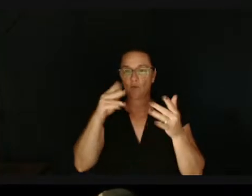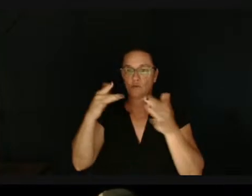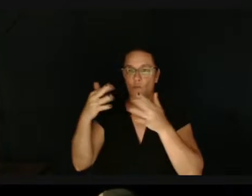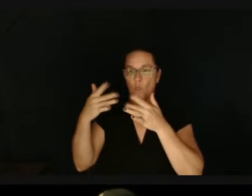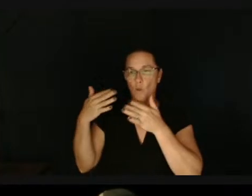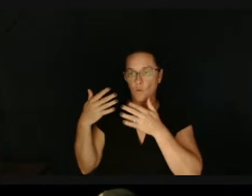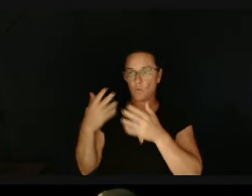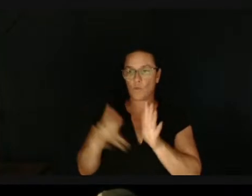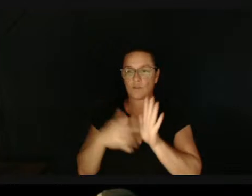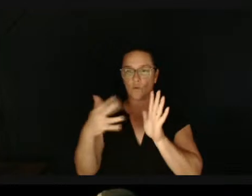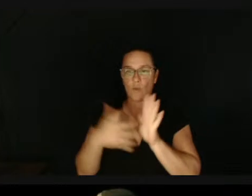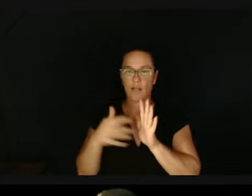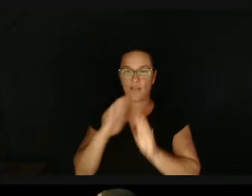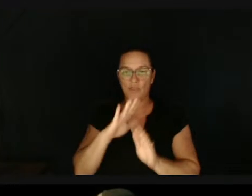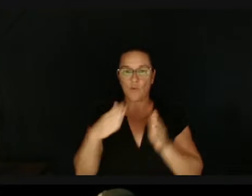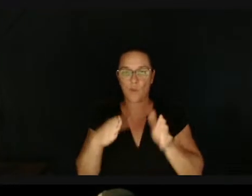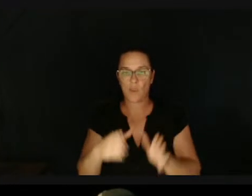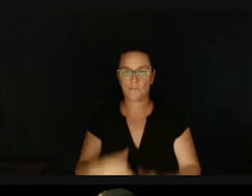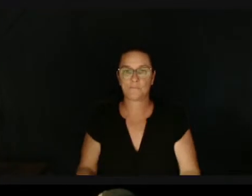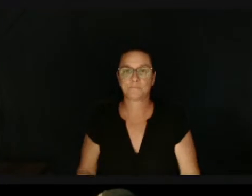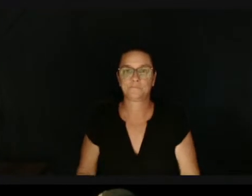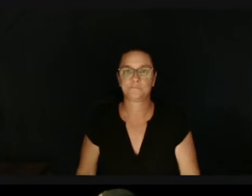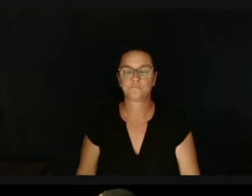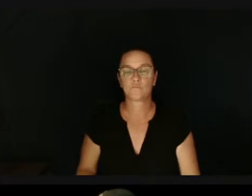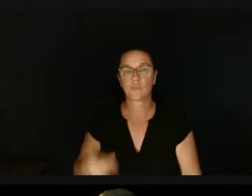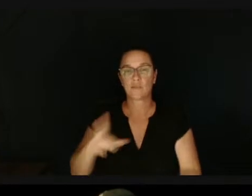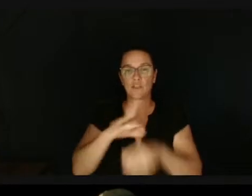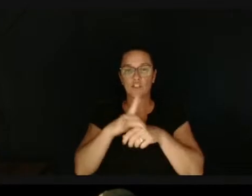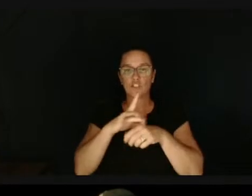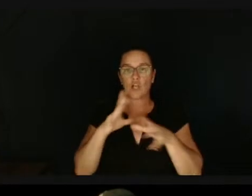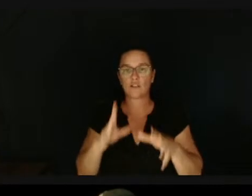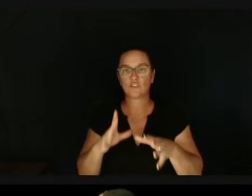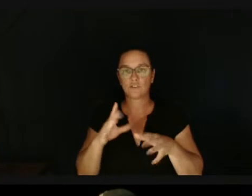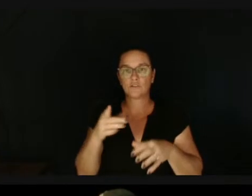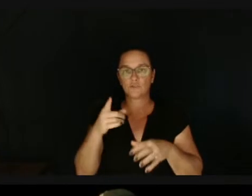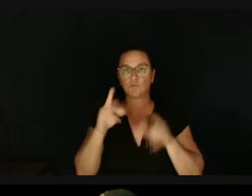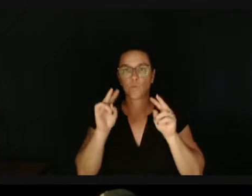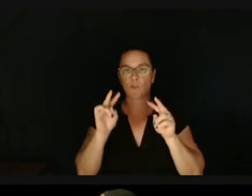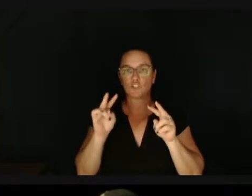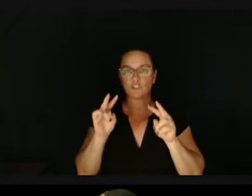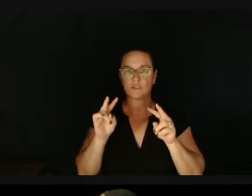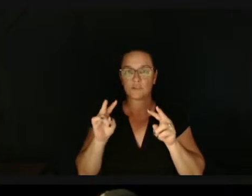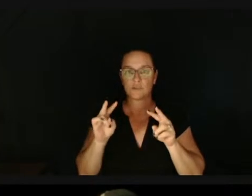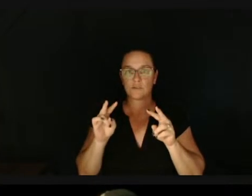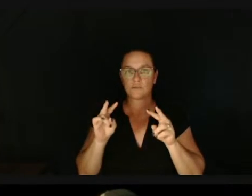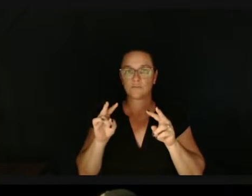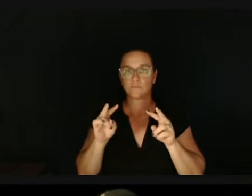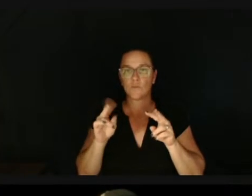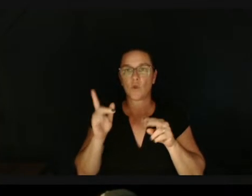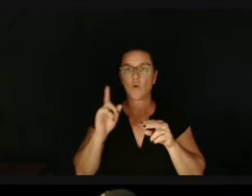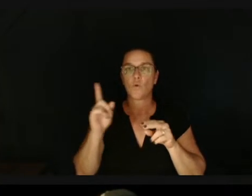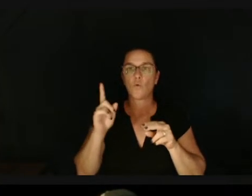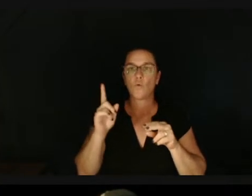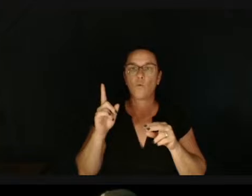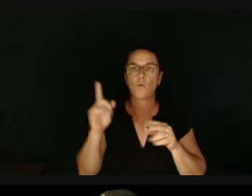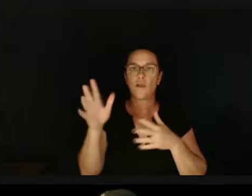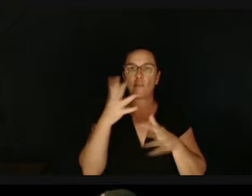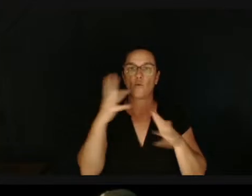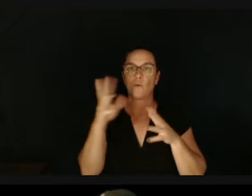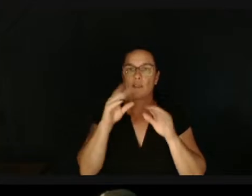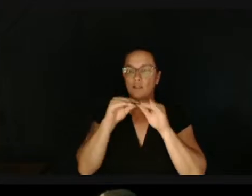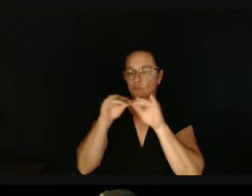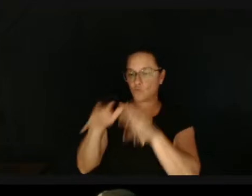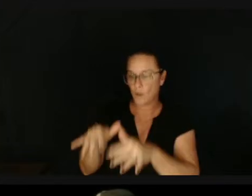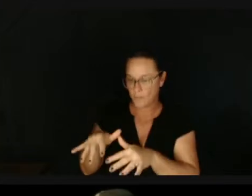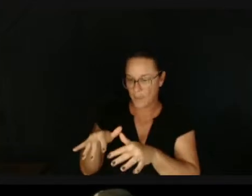direction. So here's a geologist just watching a fountain, watching where the wind is dropping the stuff, and